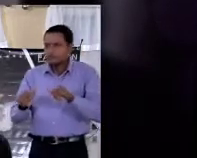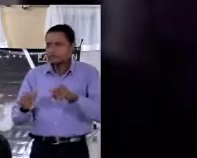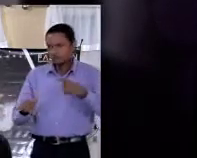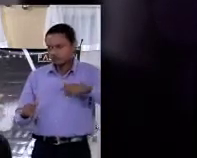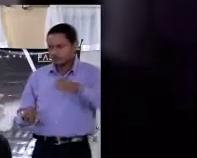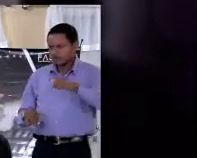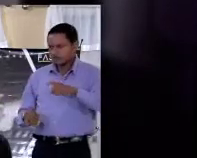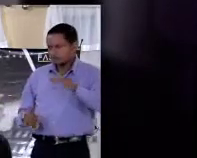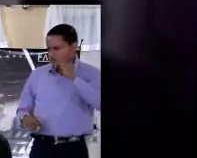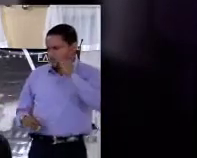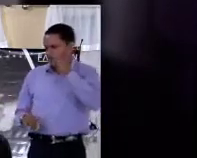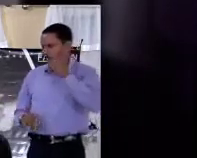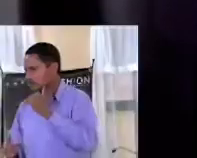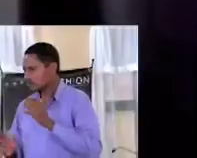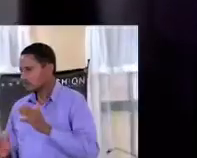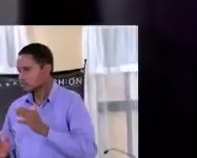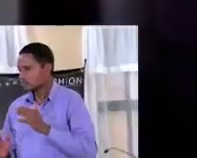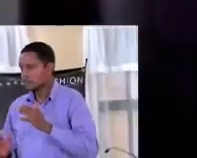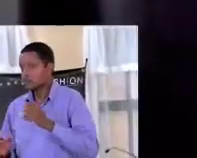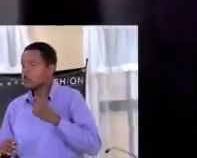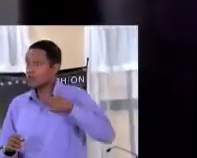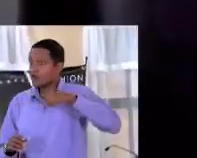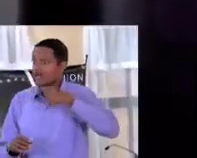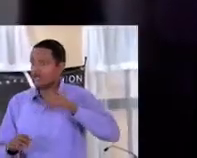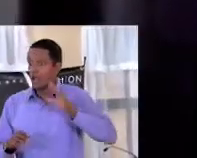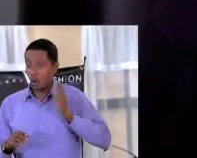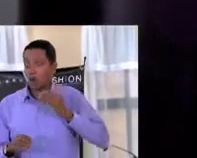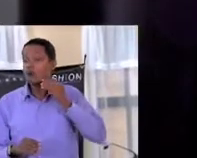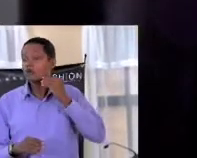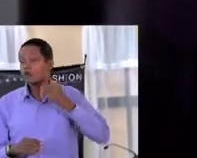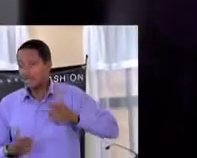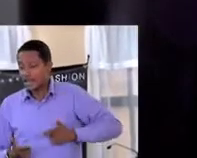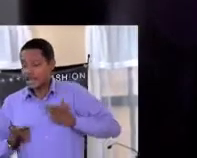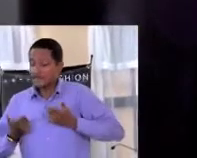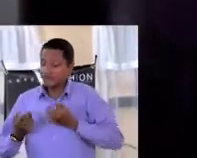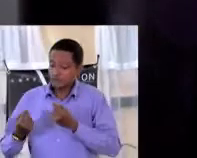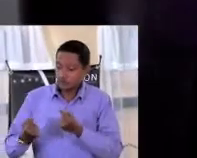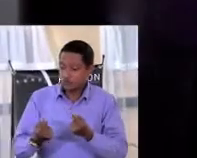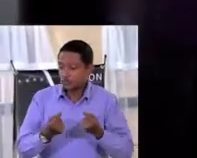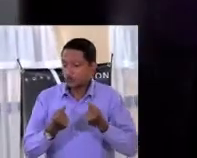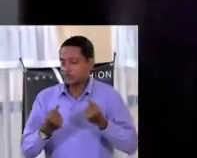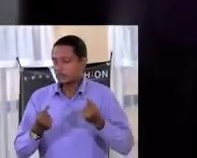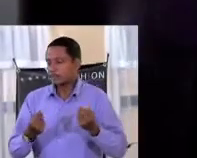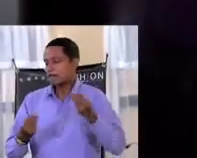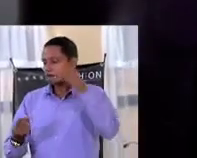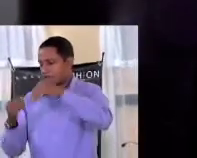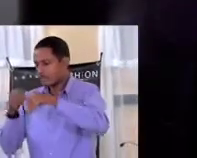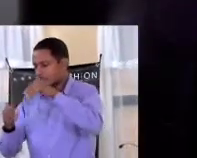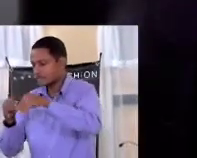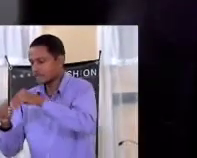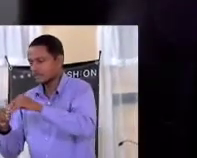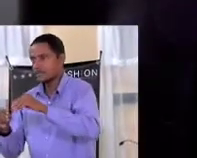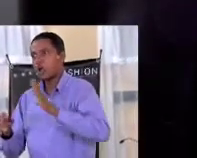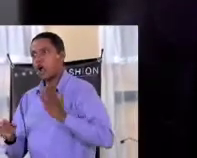existence onto what we do. And we have references because we are so